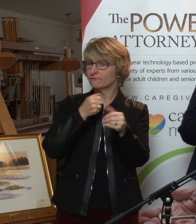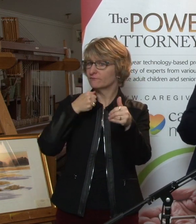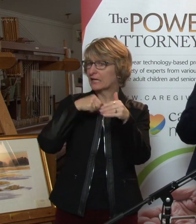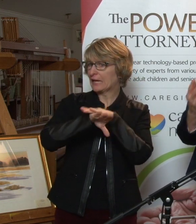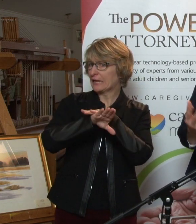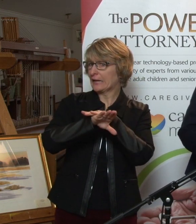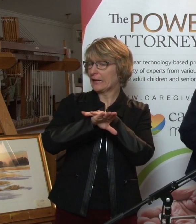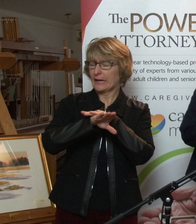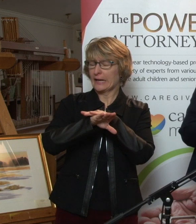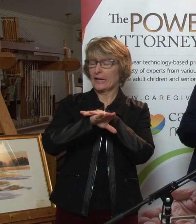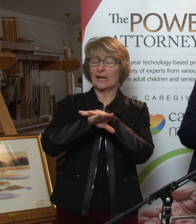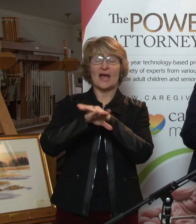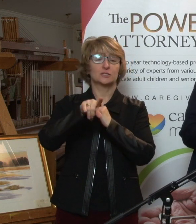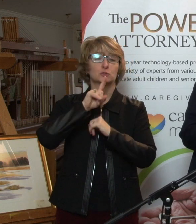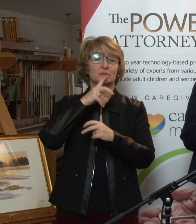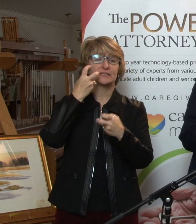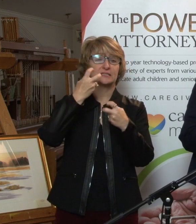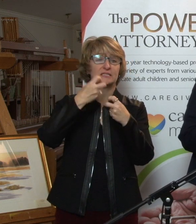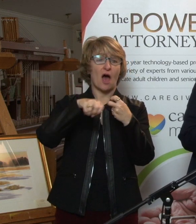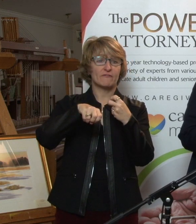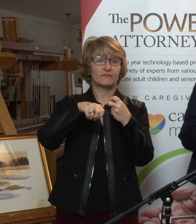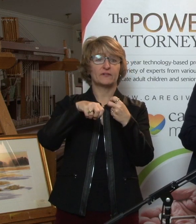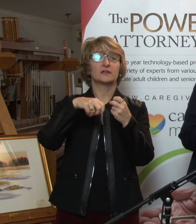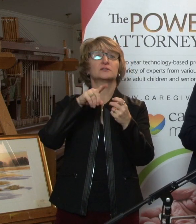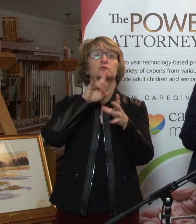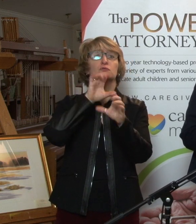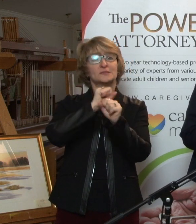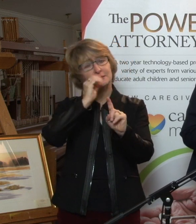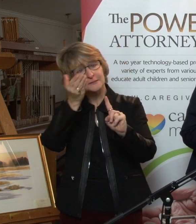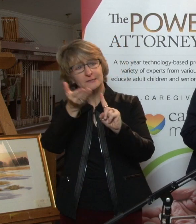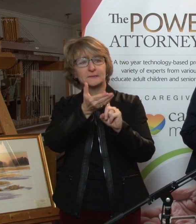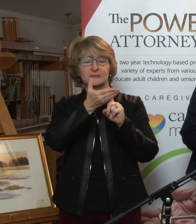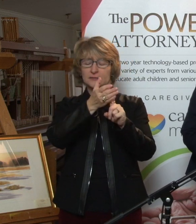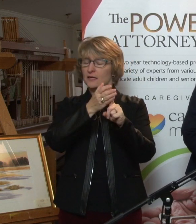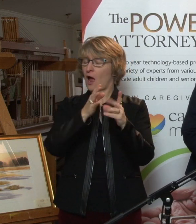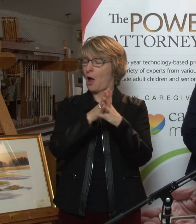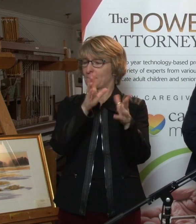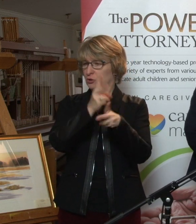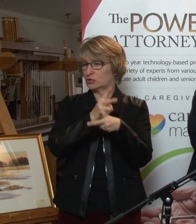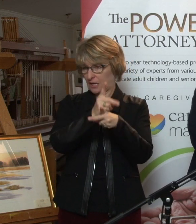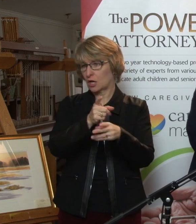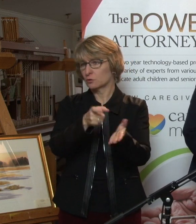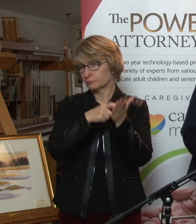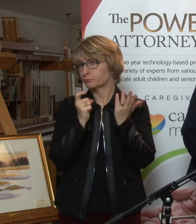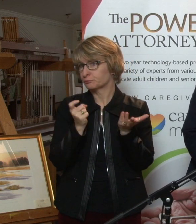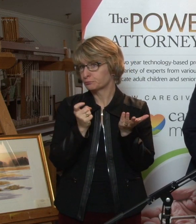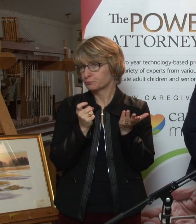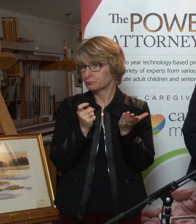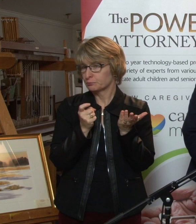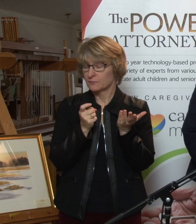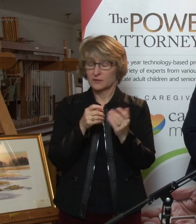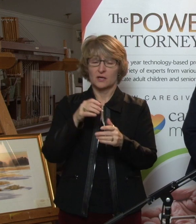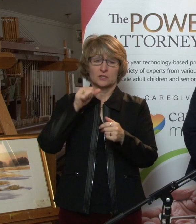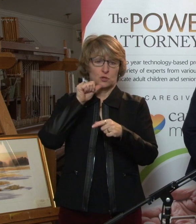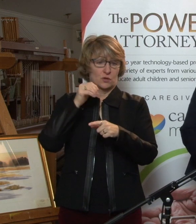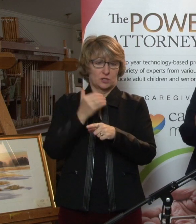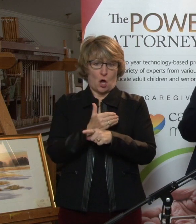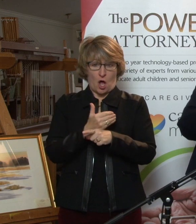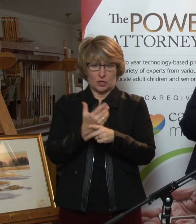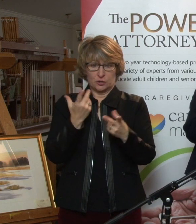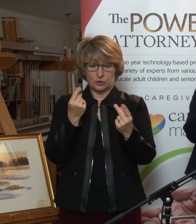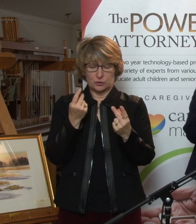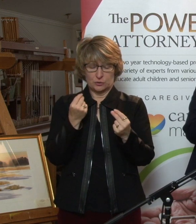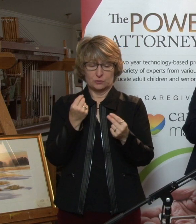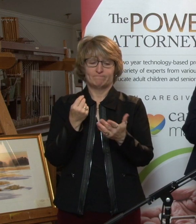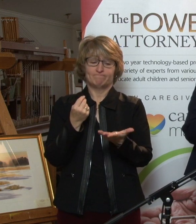and it's really difficult to get the amount of care that you need. So she actually ended up by